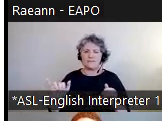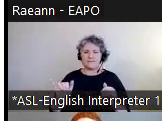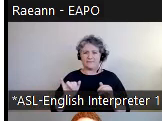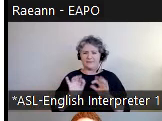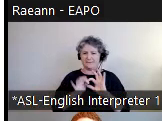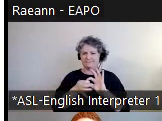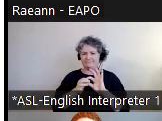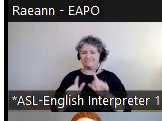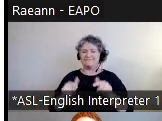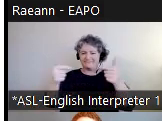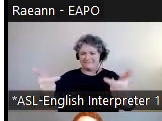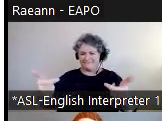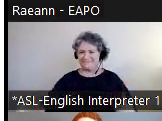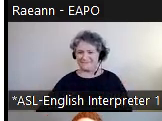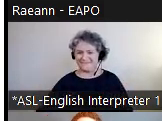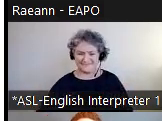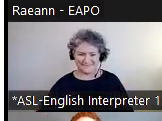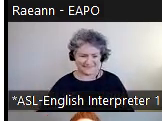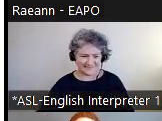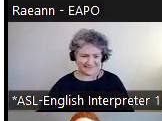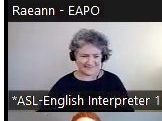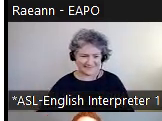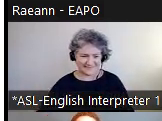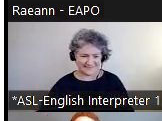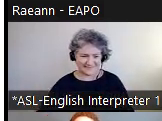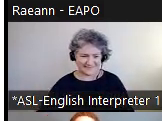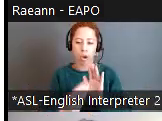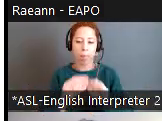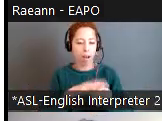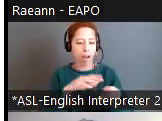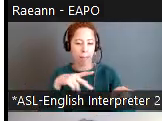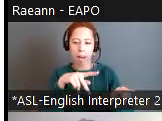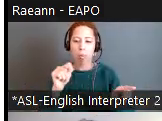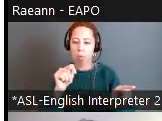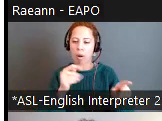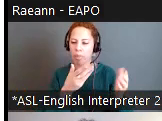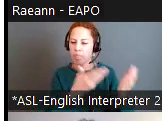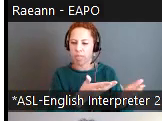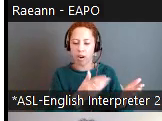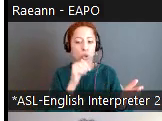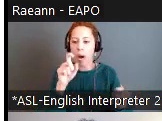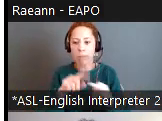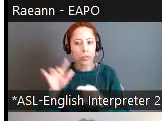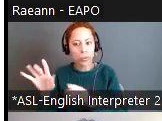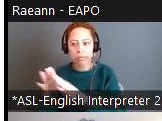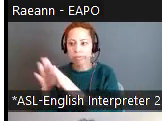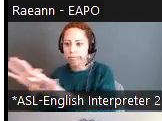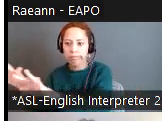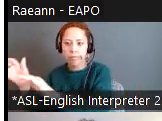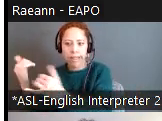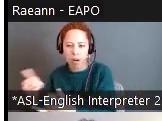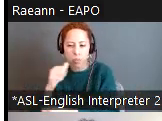same slides on the PowerPoint here, so you by no means need to go with the link. You can stay with me. Just be aware, if you